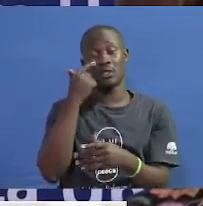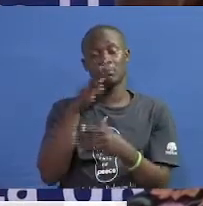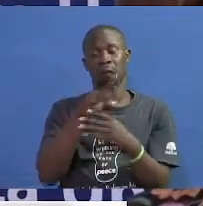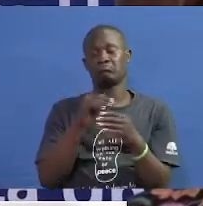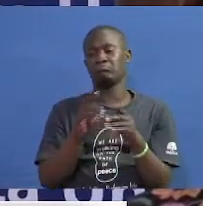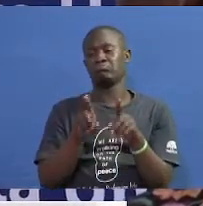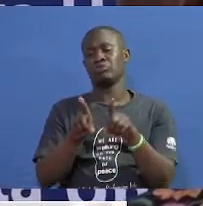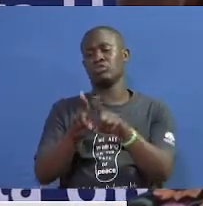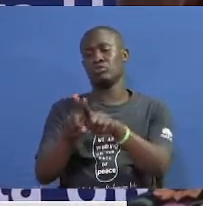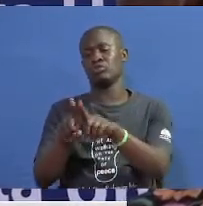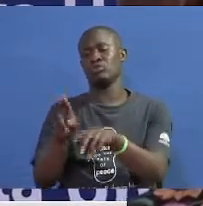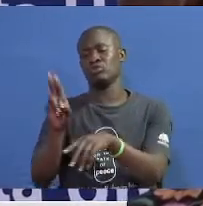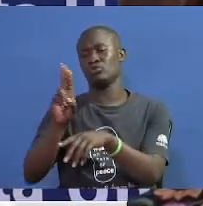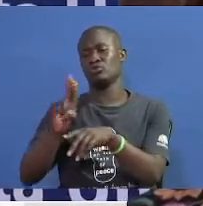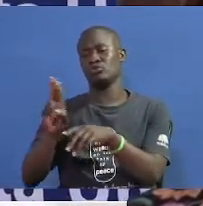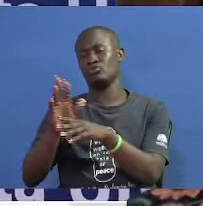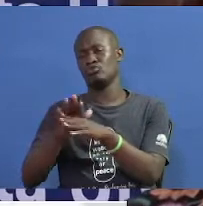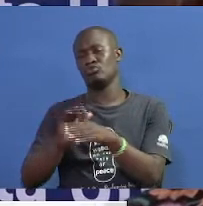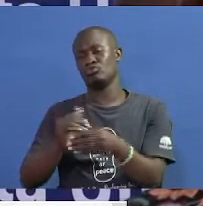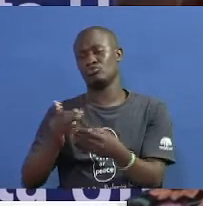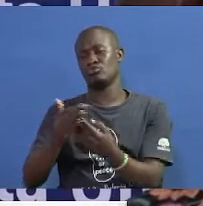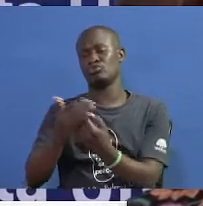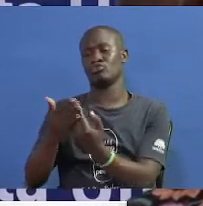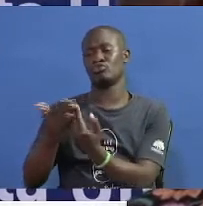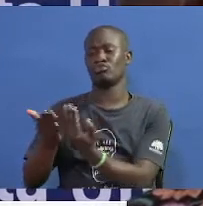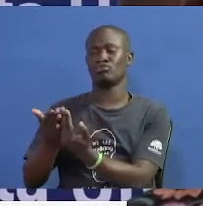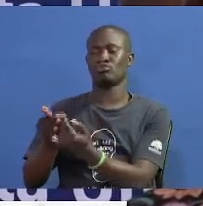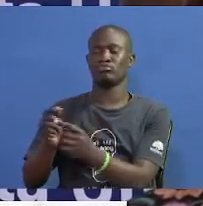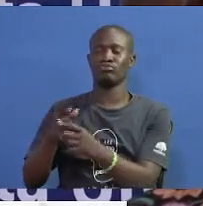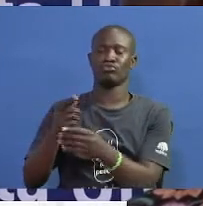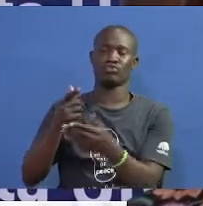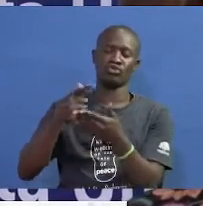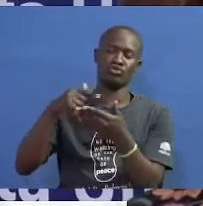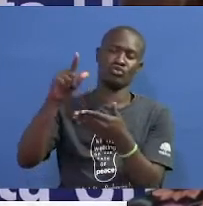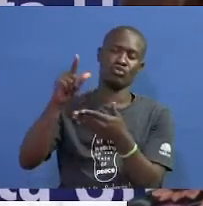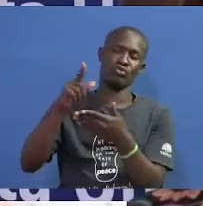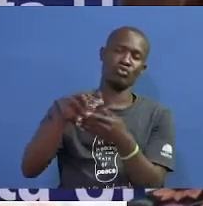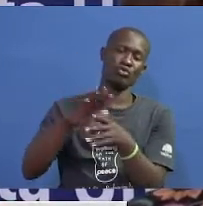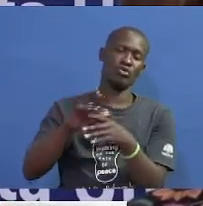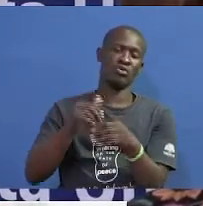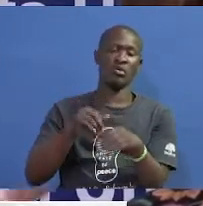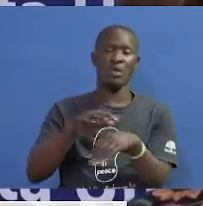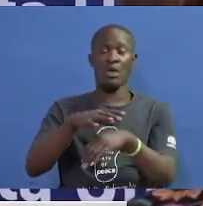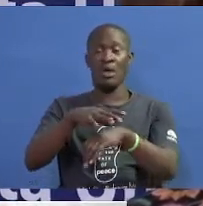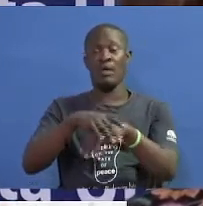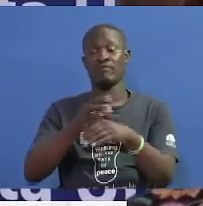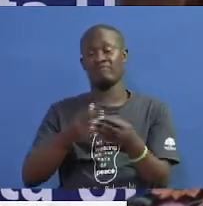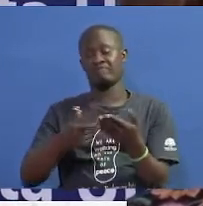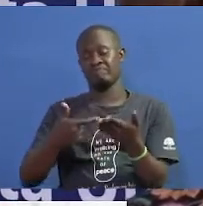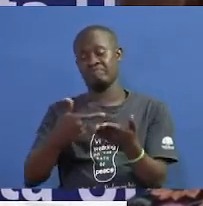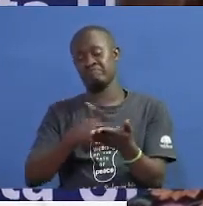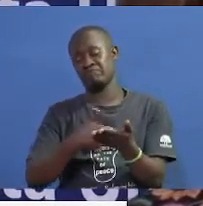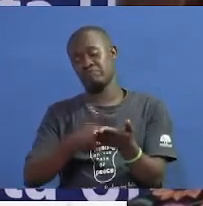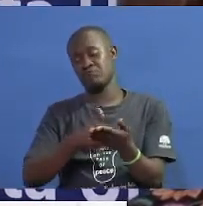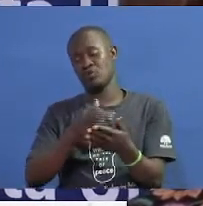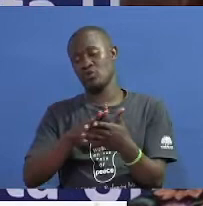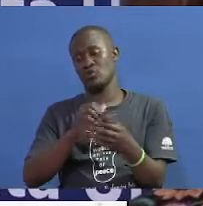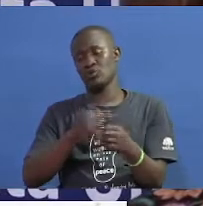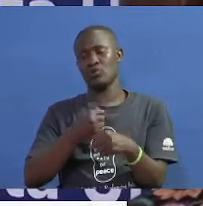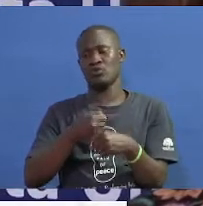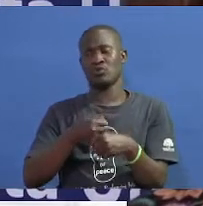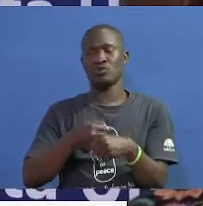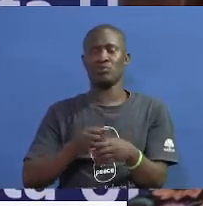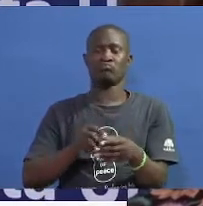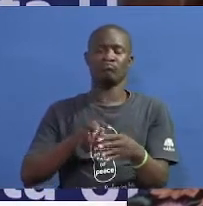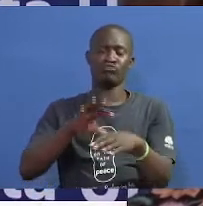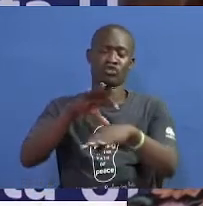used to guide procedures and make them safer and more successful. So if you've ever had an injection or an aspiration of a joint or